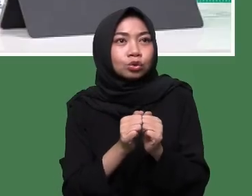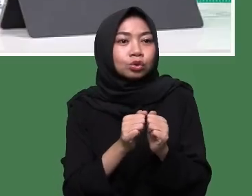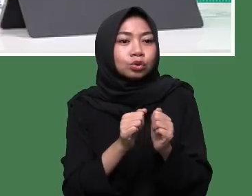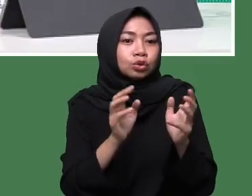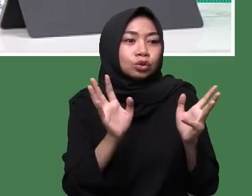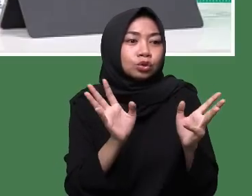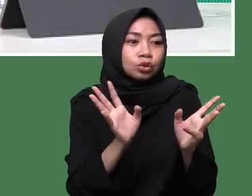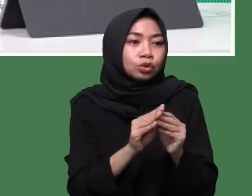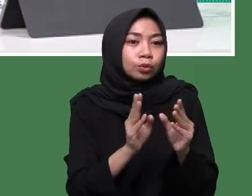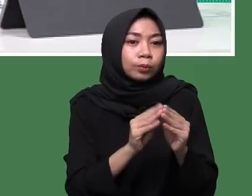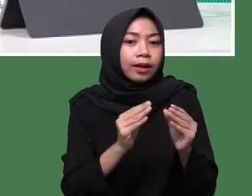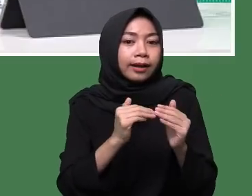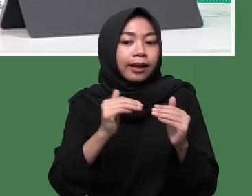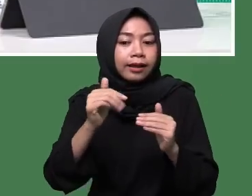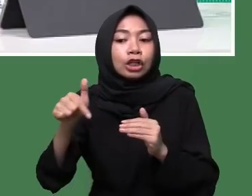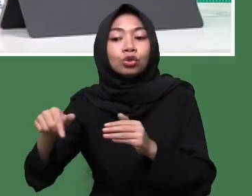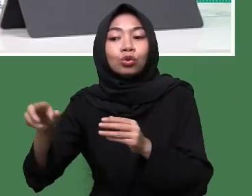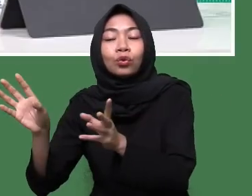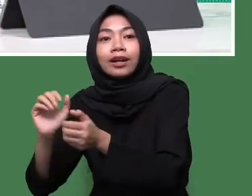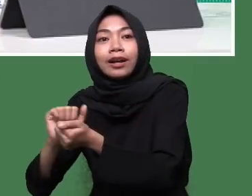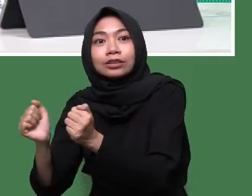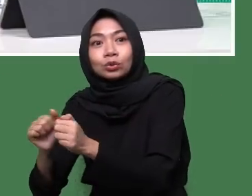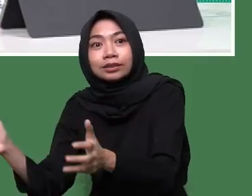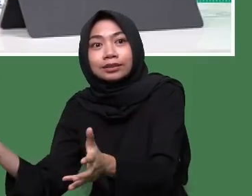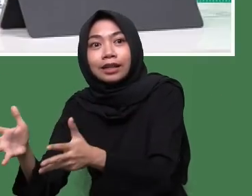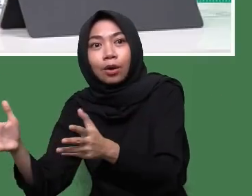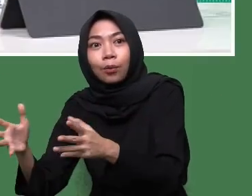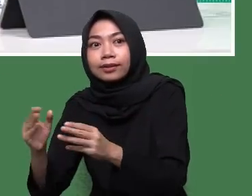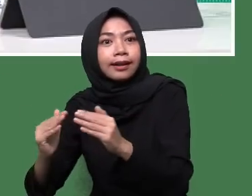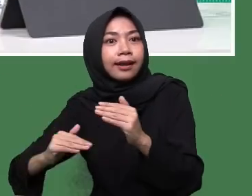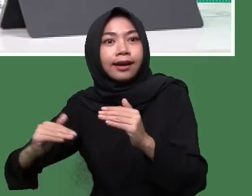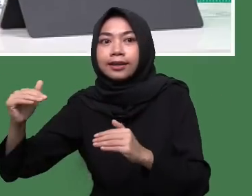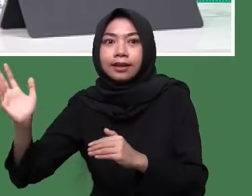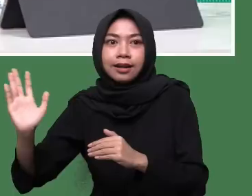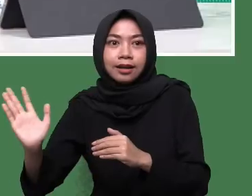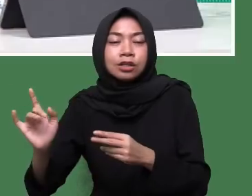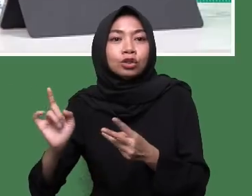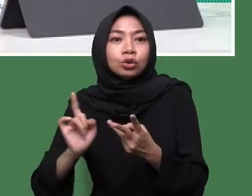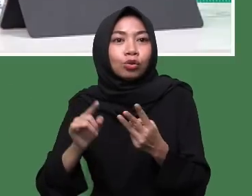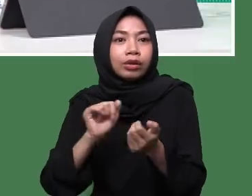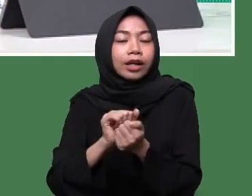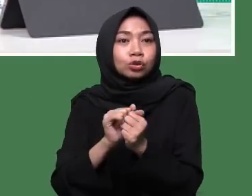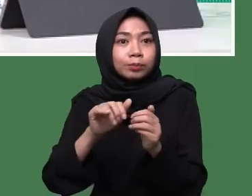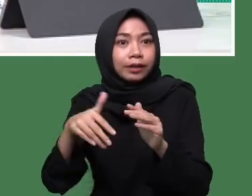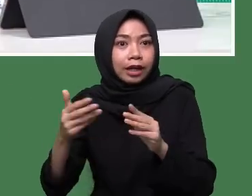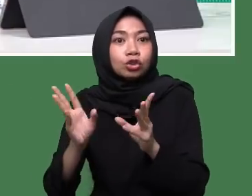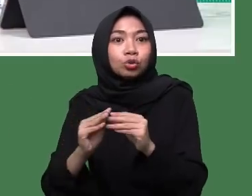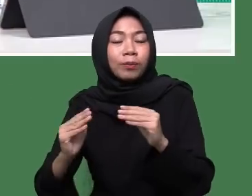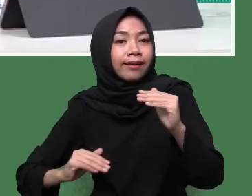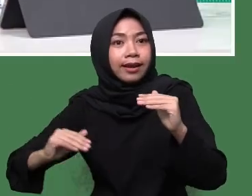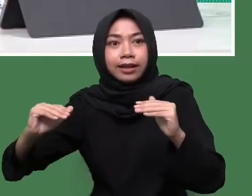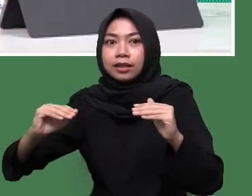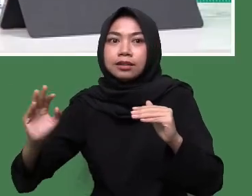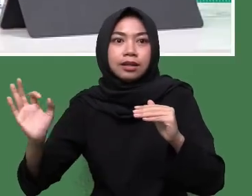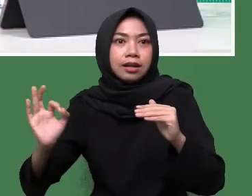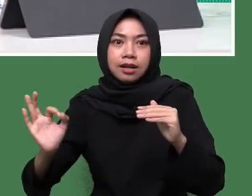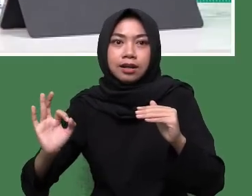of the hospitalization rate and also the fatality case. And at this moment,